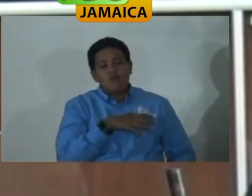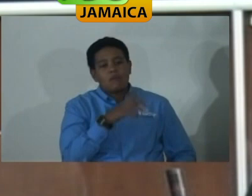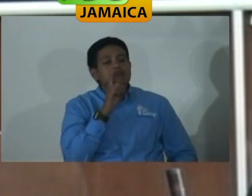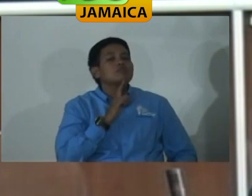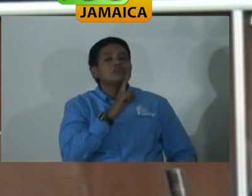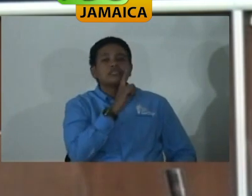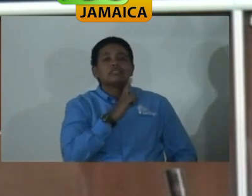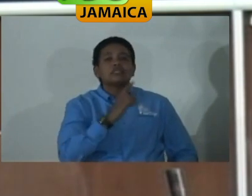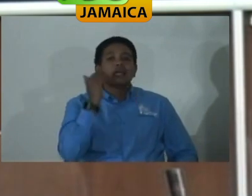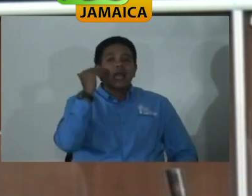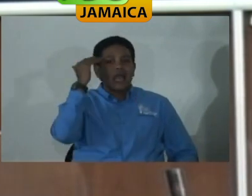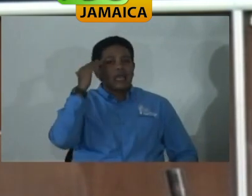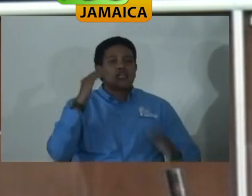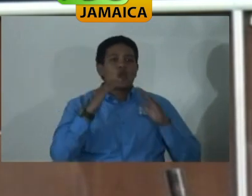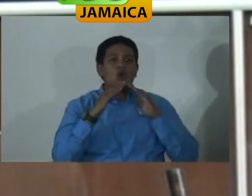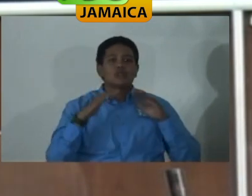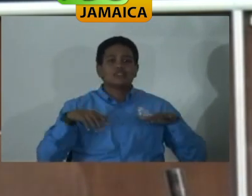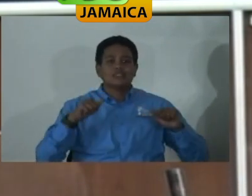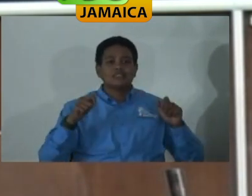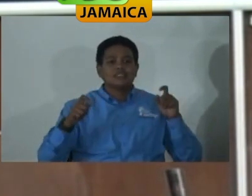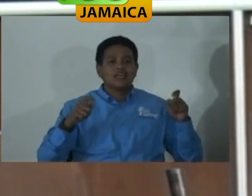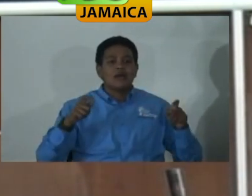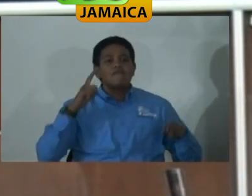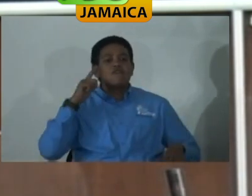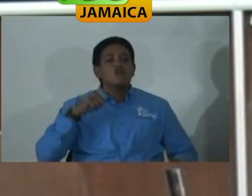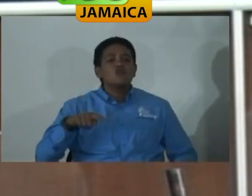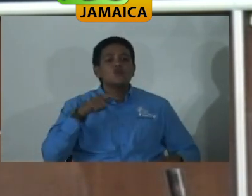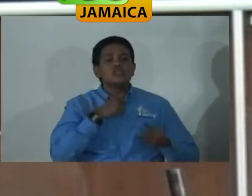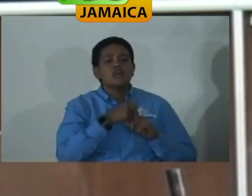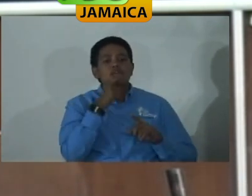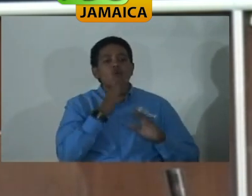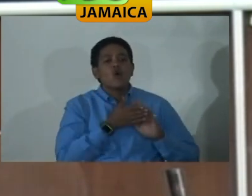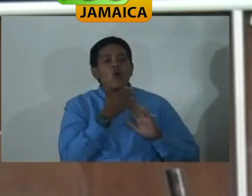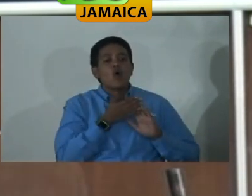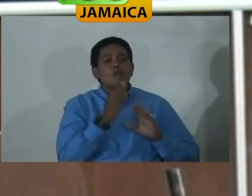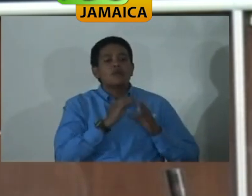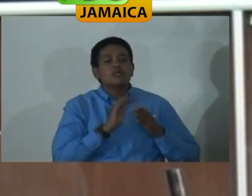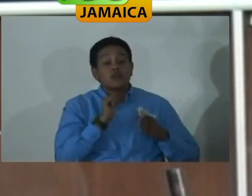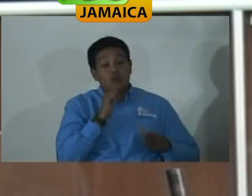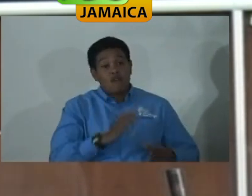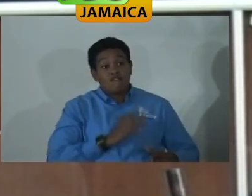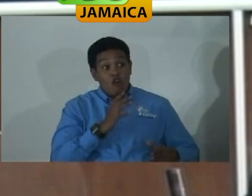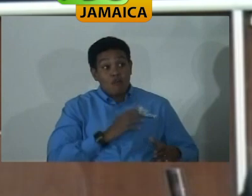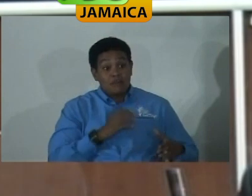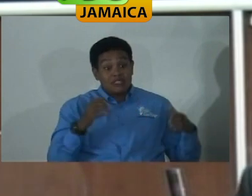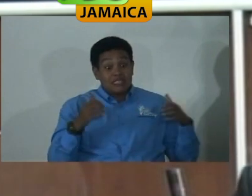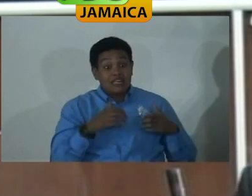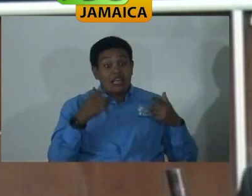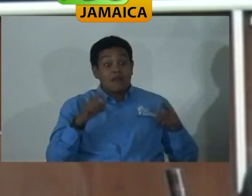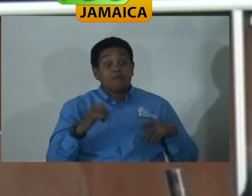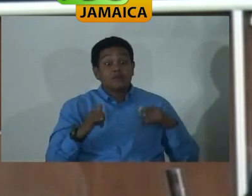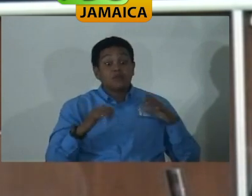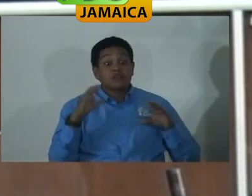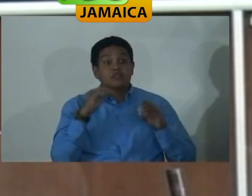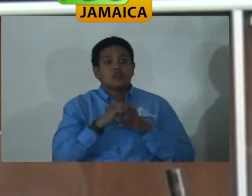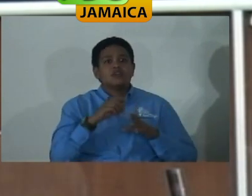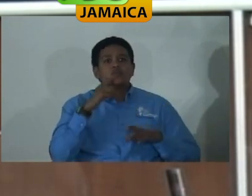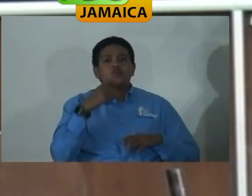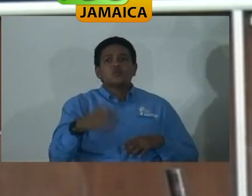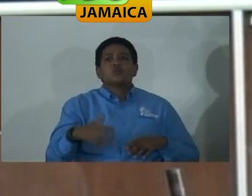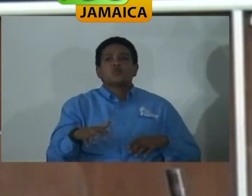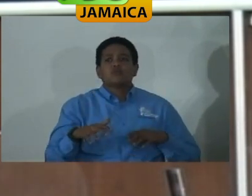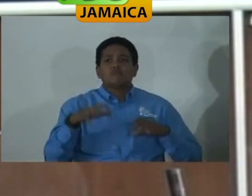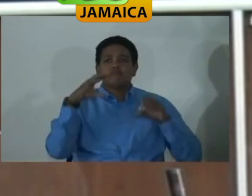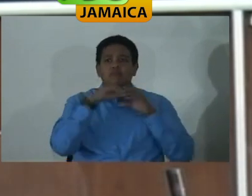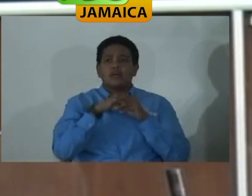single-headed households, and for those who operate in our informal sector, which constitutes a significant part